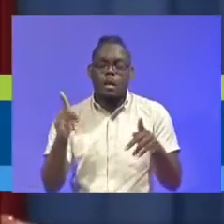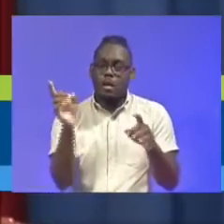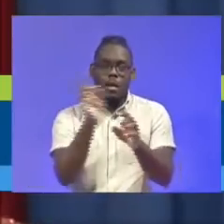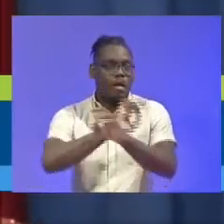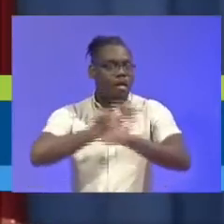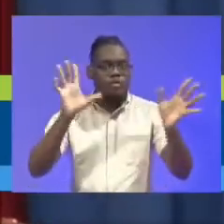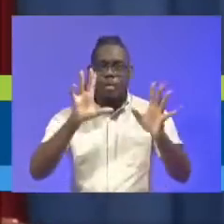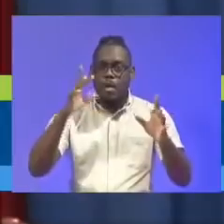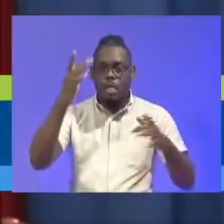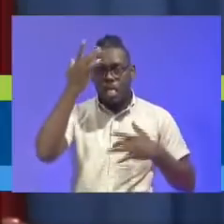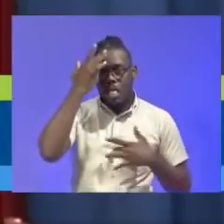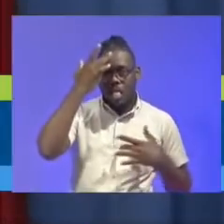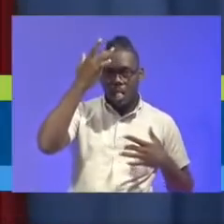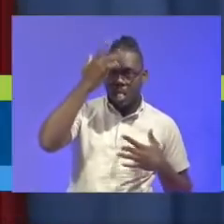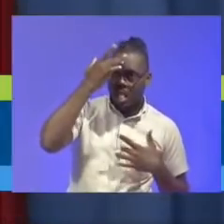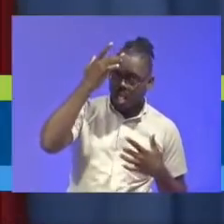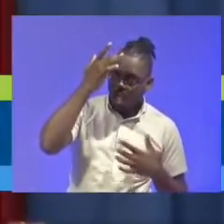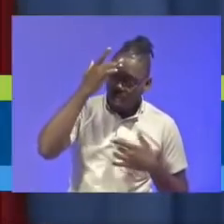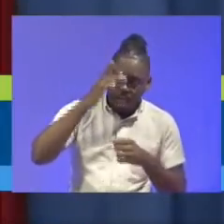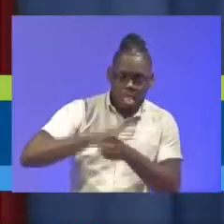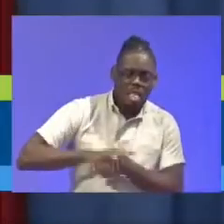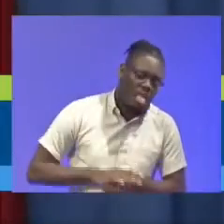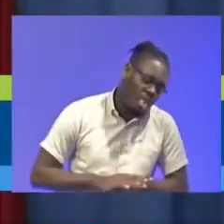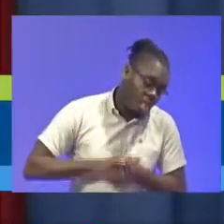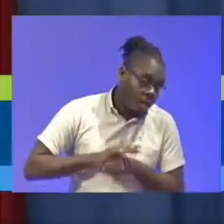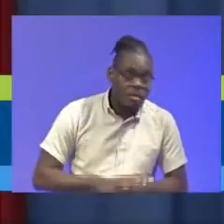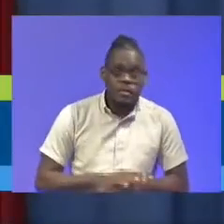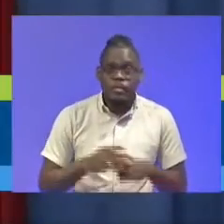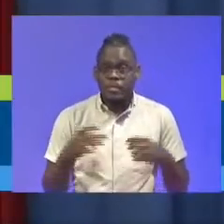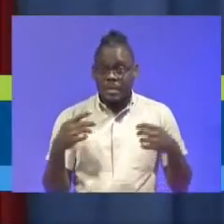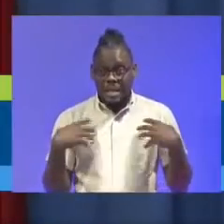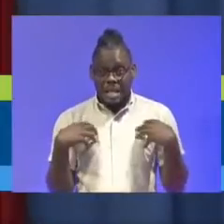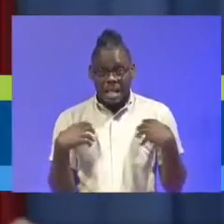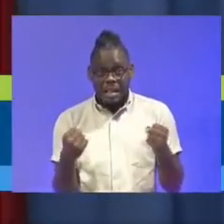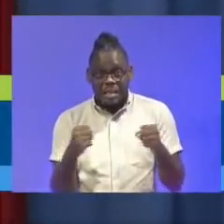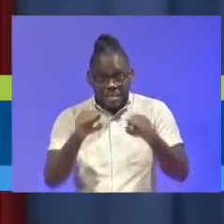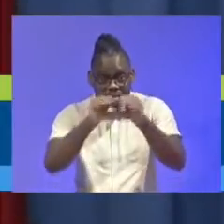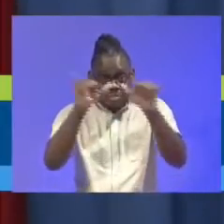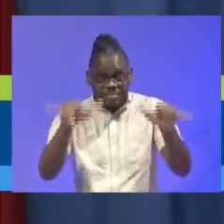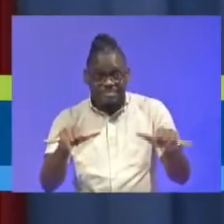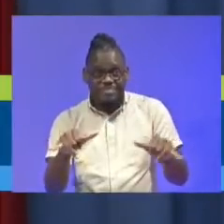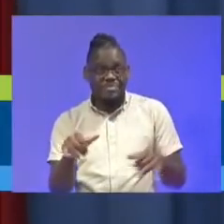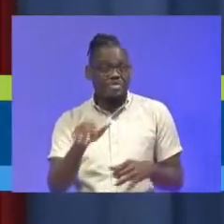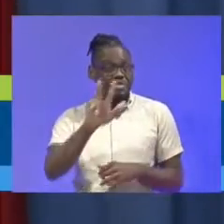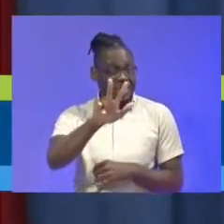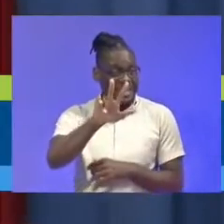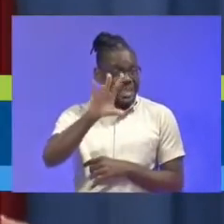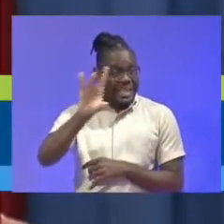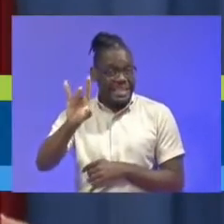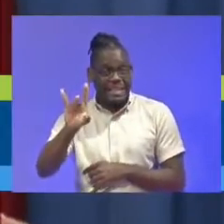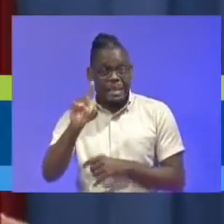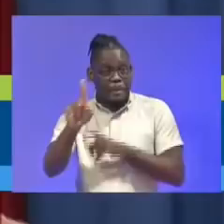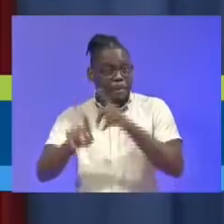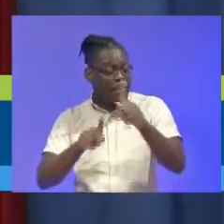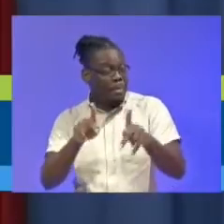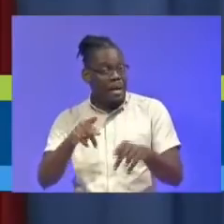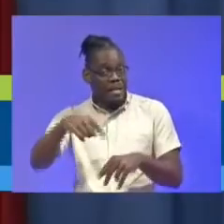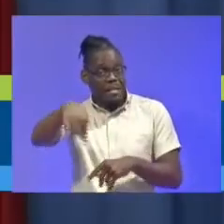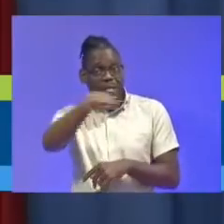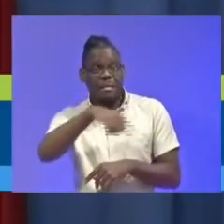system. There are 38 intensive care unit patients in the accident and